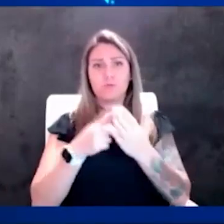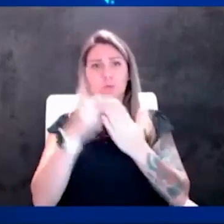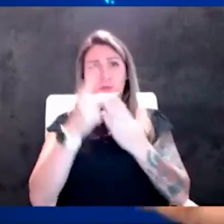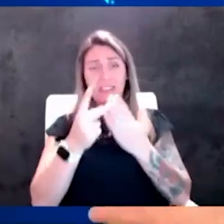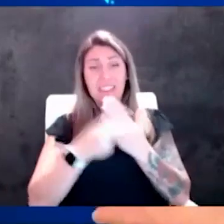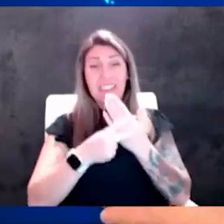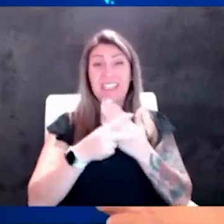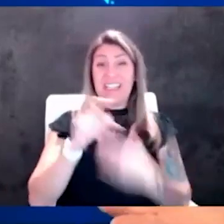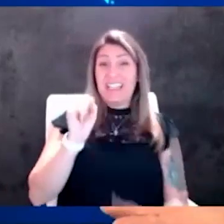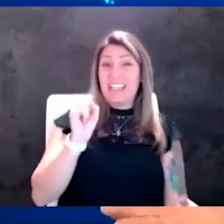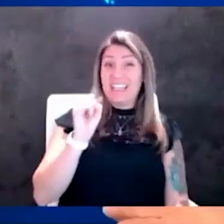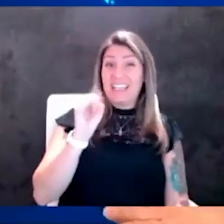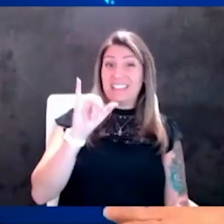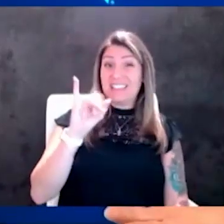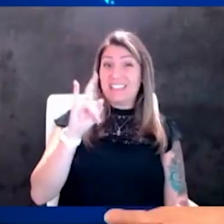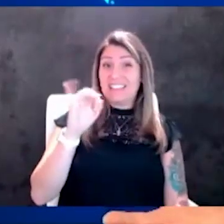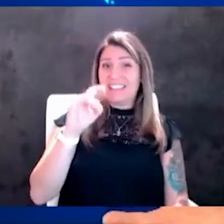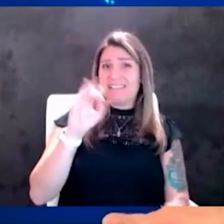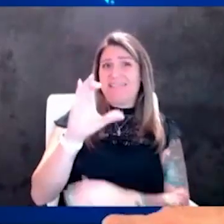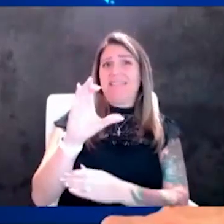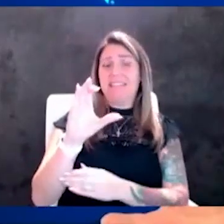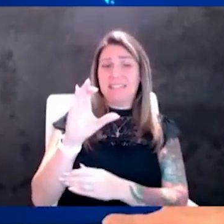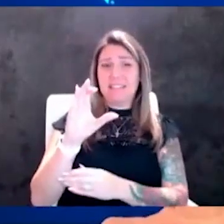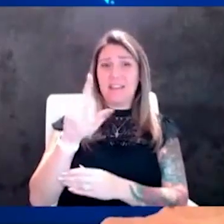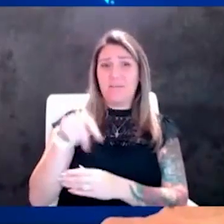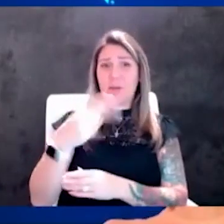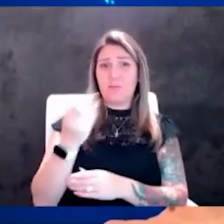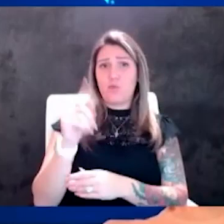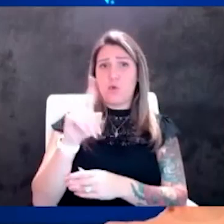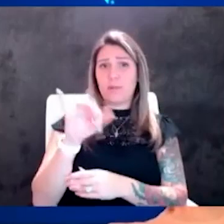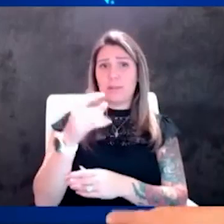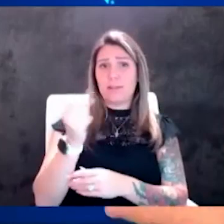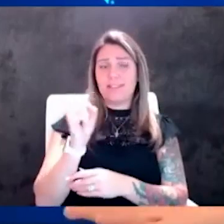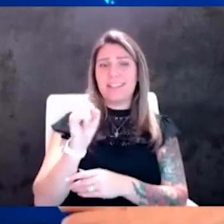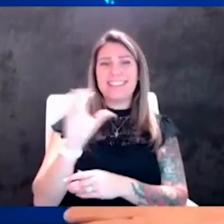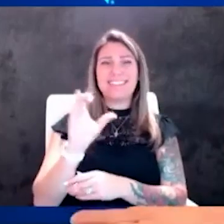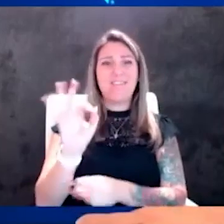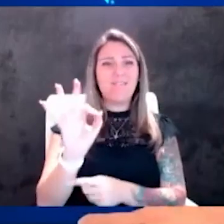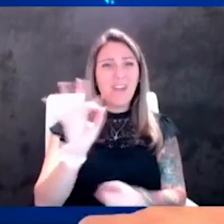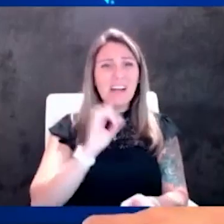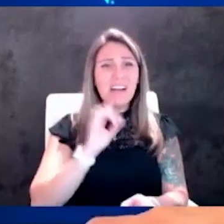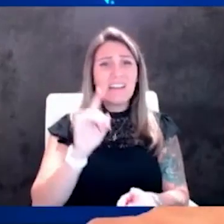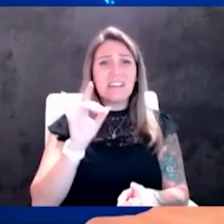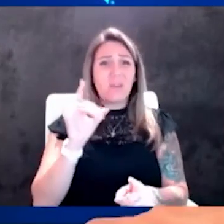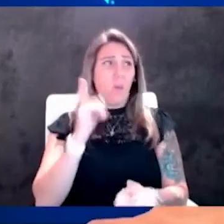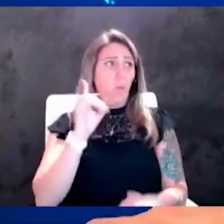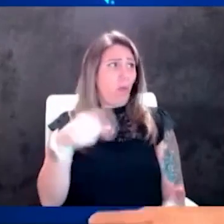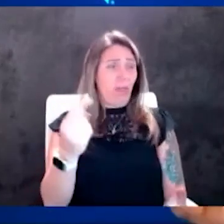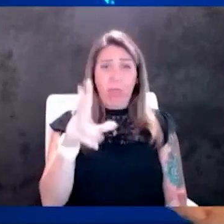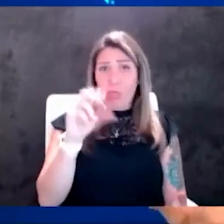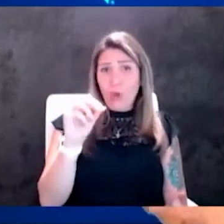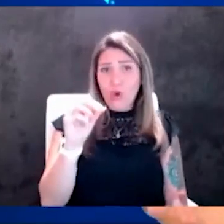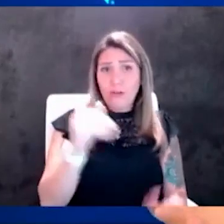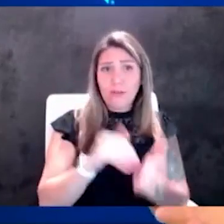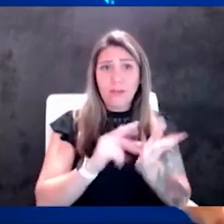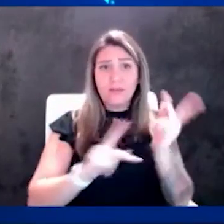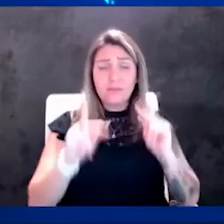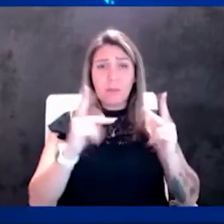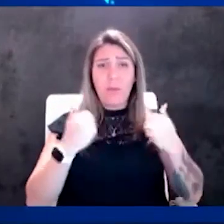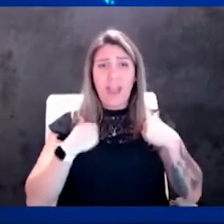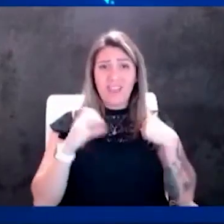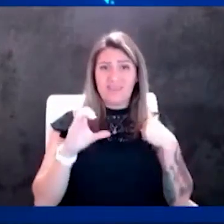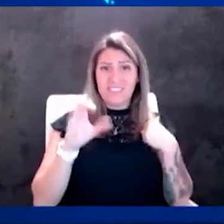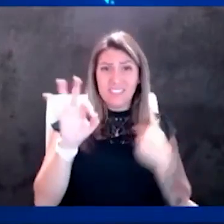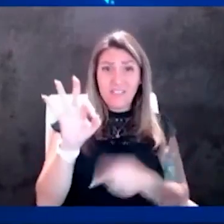How much profit is there in CF medication really when you only have 30,000 people in the United States who have CF? Not that many. And